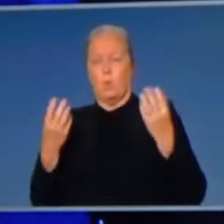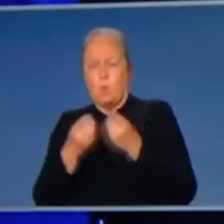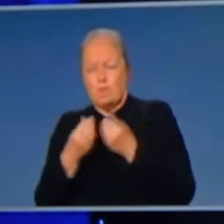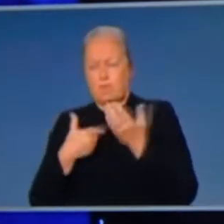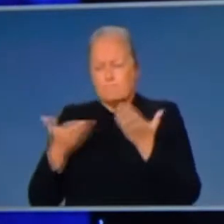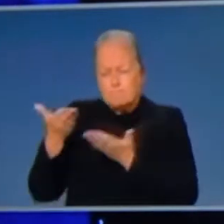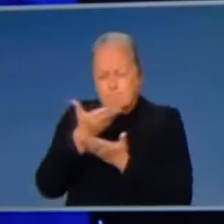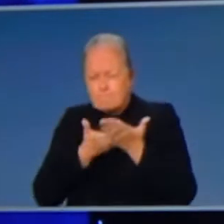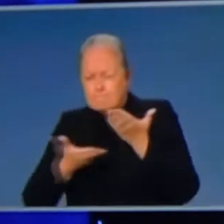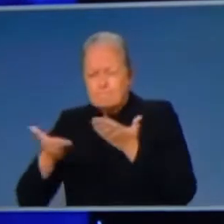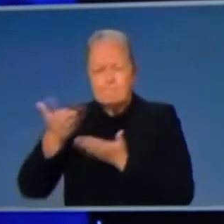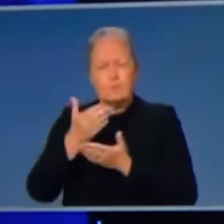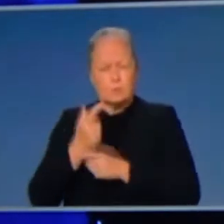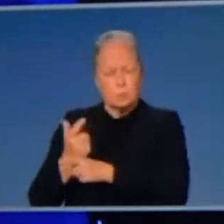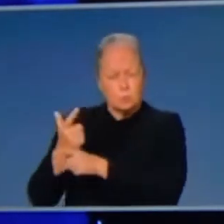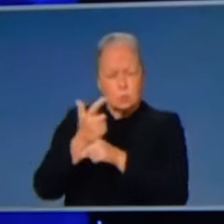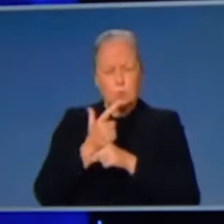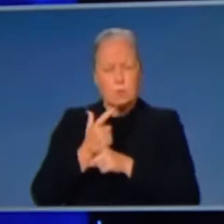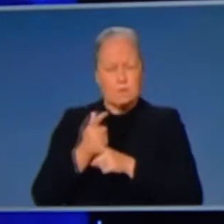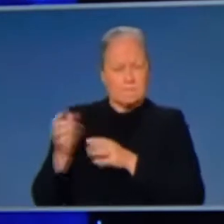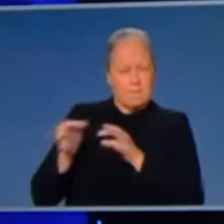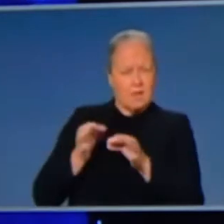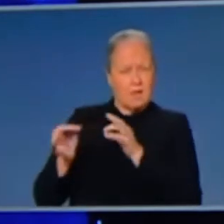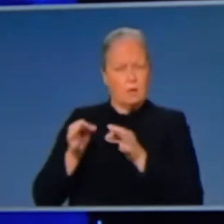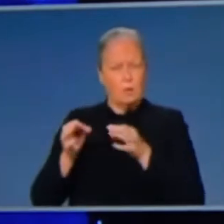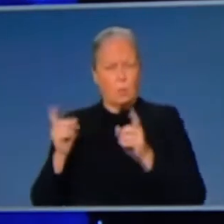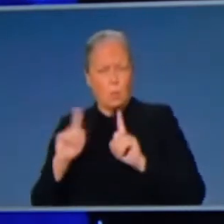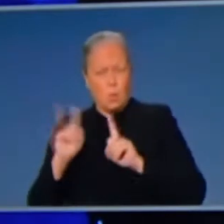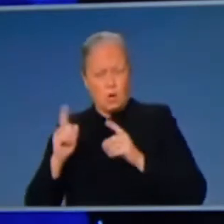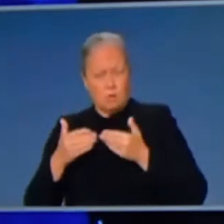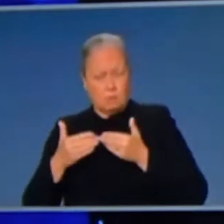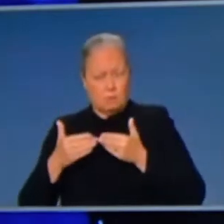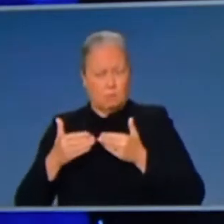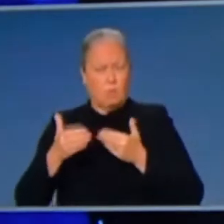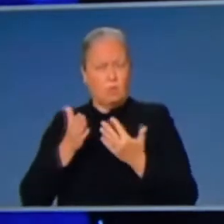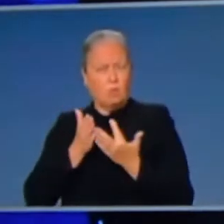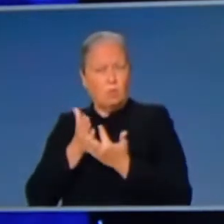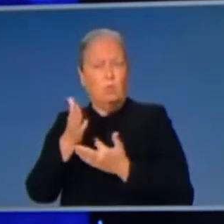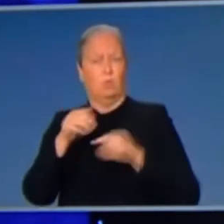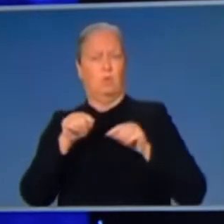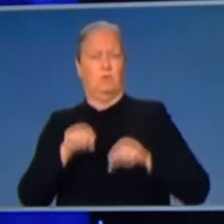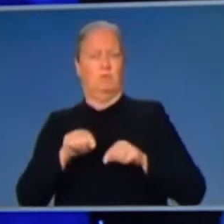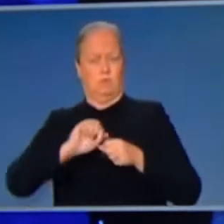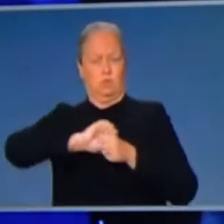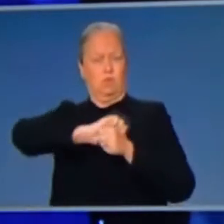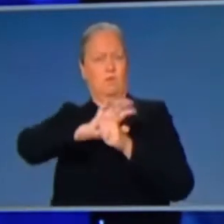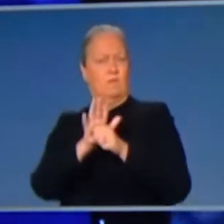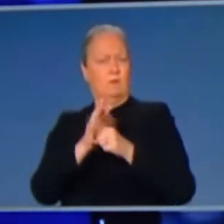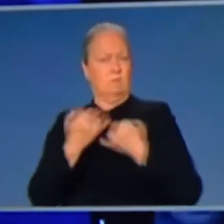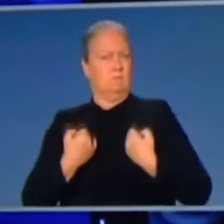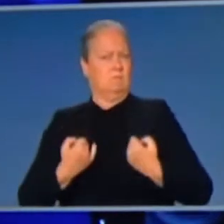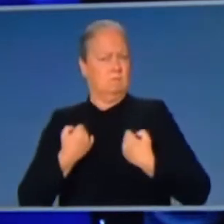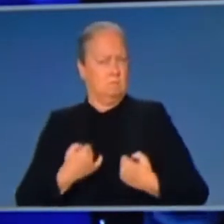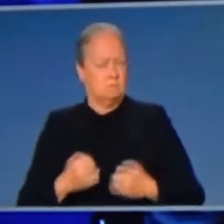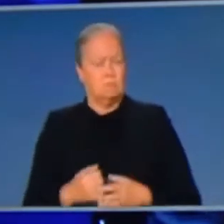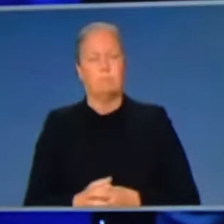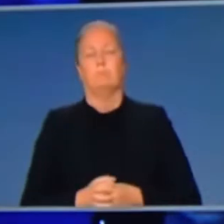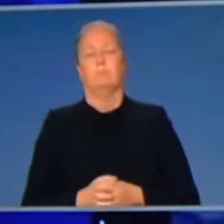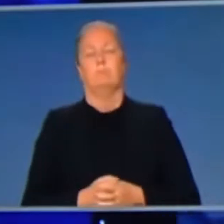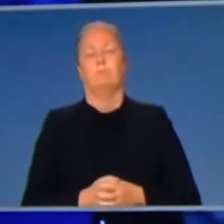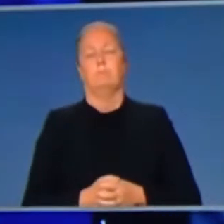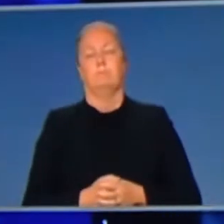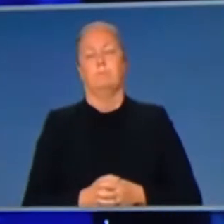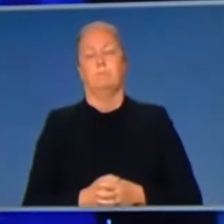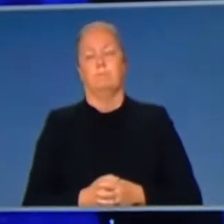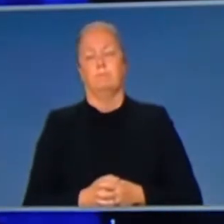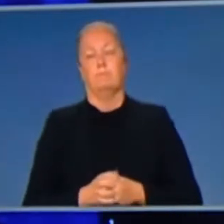plan our way through and out of these crises. We have brought valuable time,